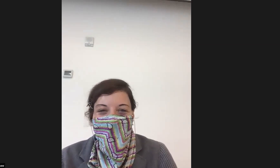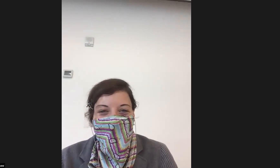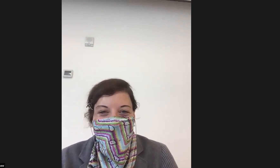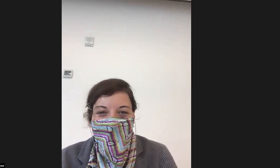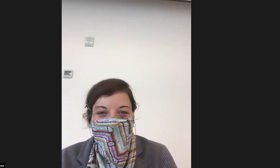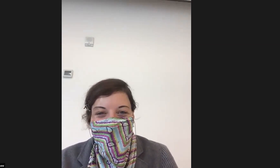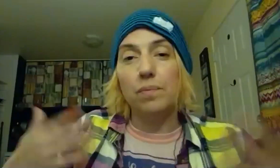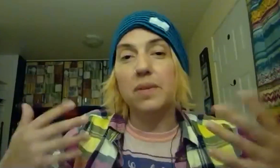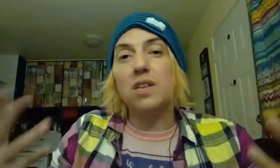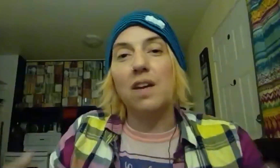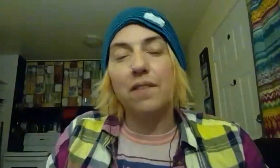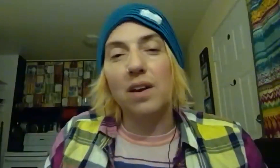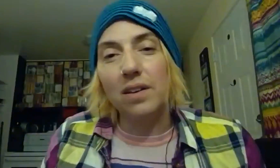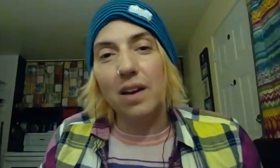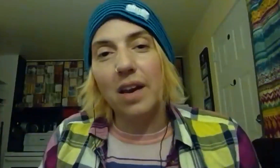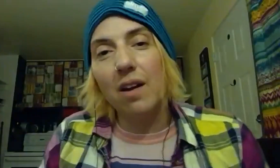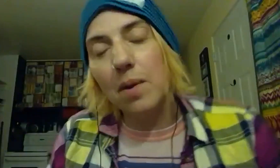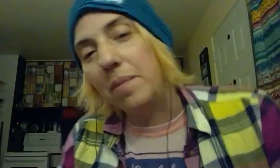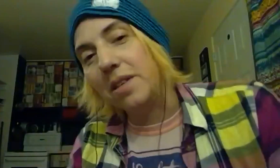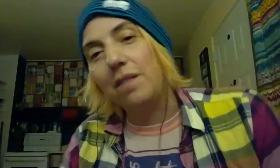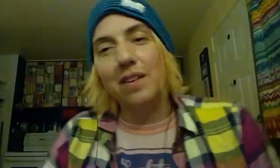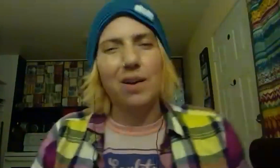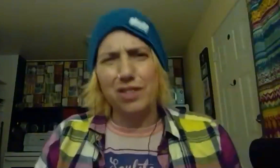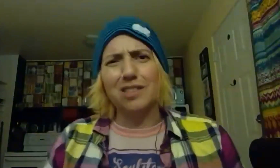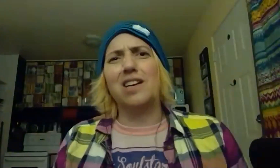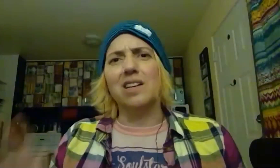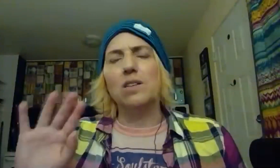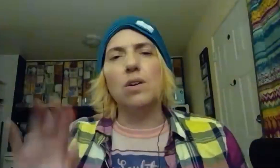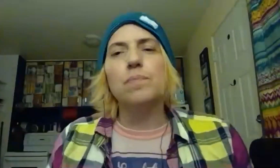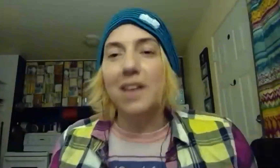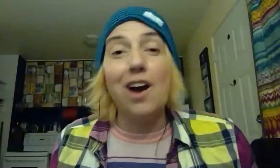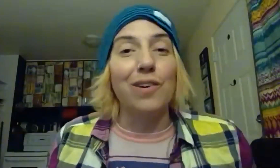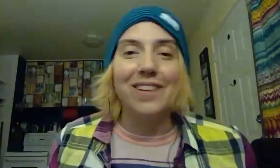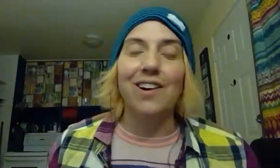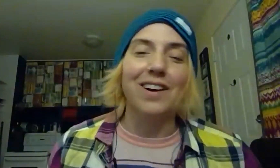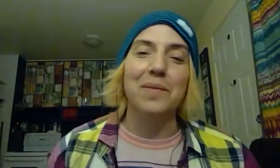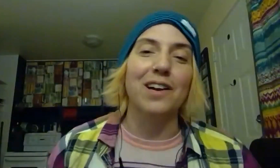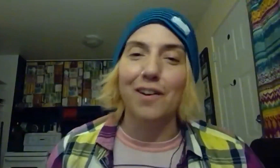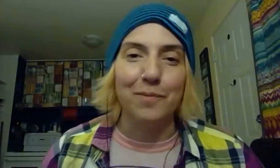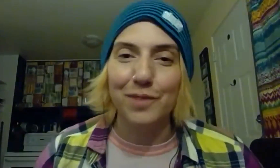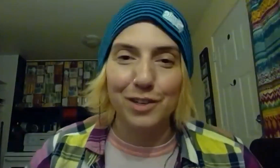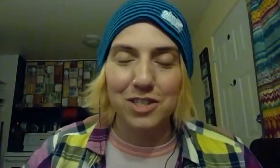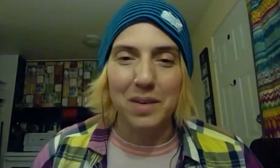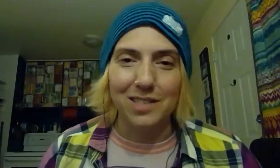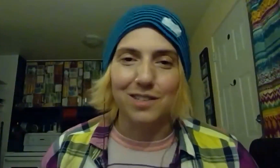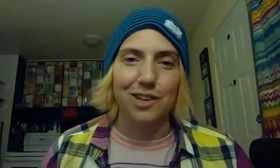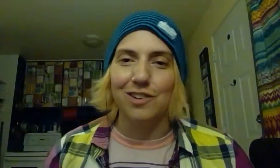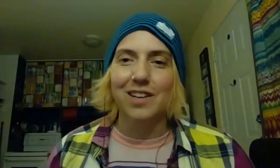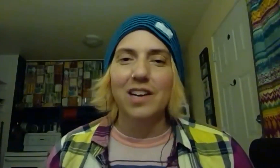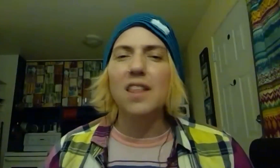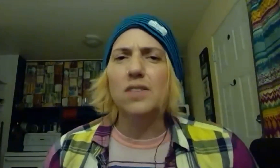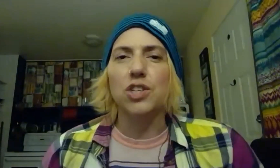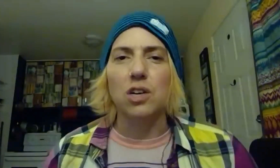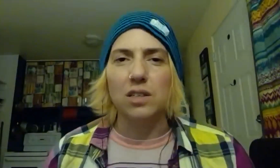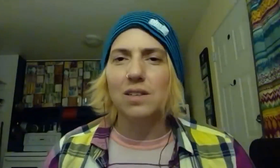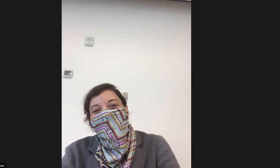to be safe and care about myself. And I was like, no. But now, I mean, I love them. They're just amazing. So,